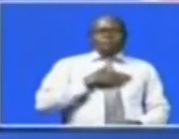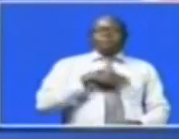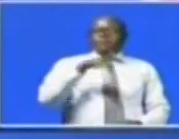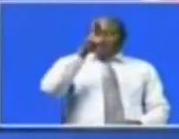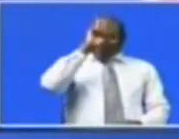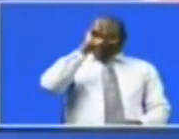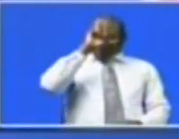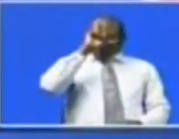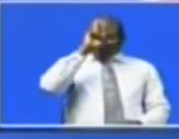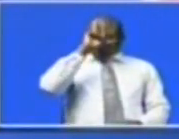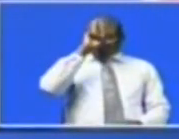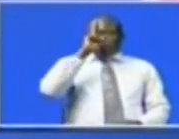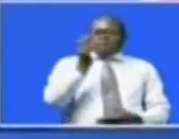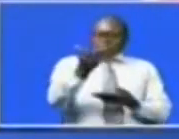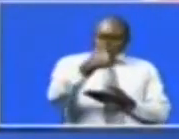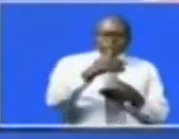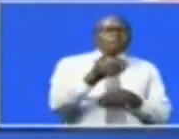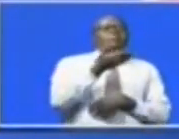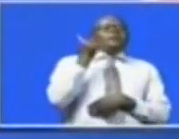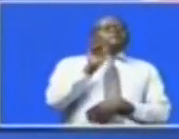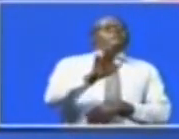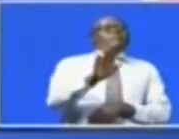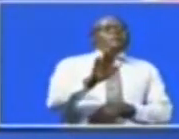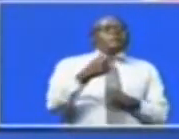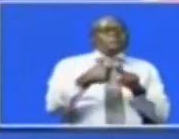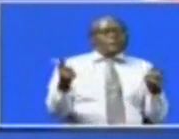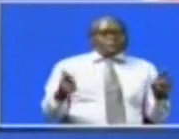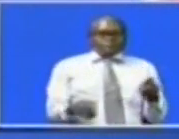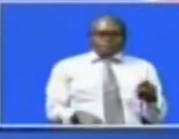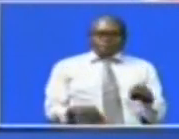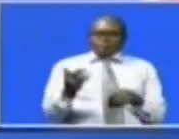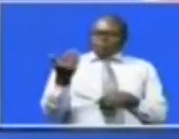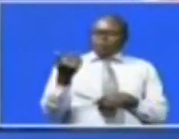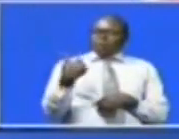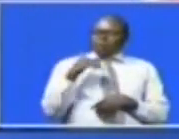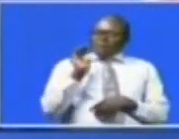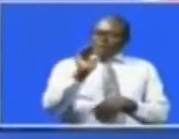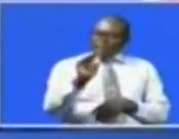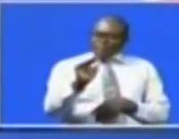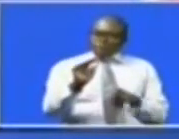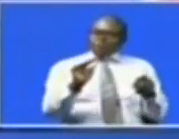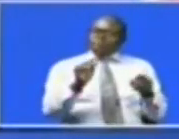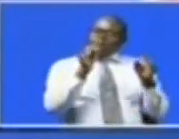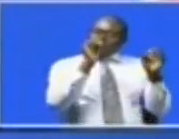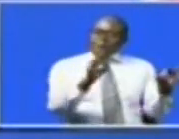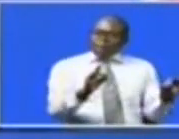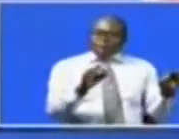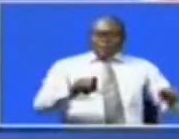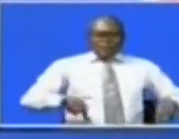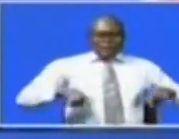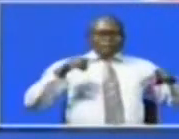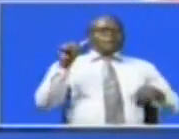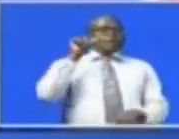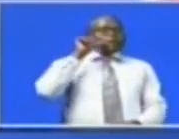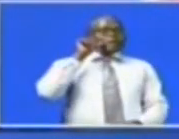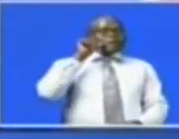has done the best it can. But I was asking Werunga earlier, if you are living in London